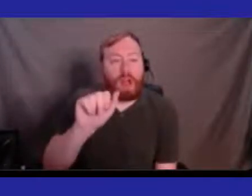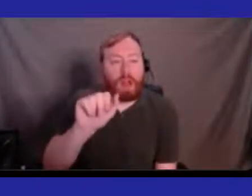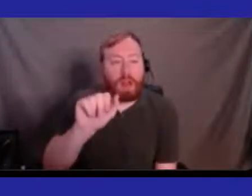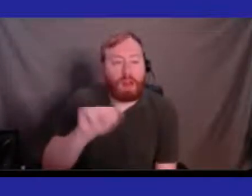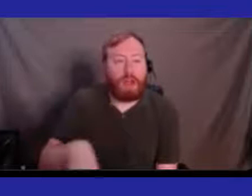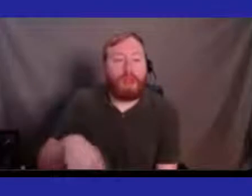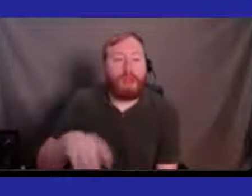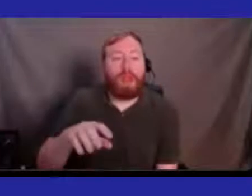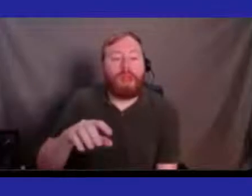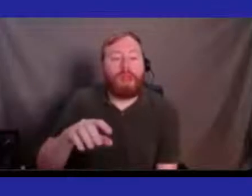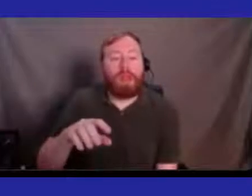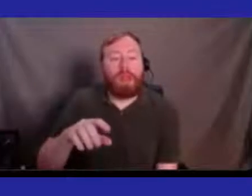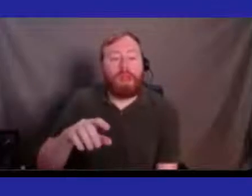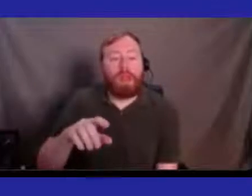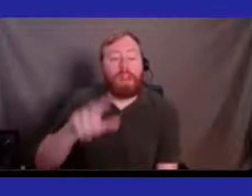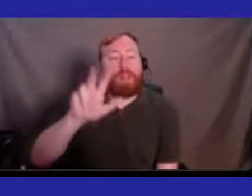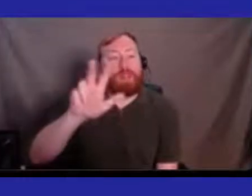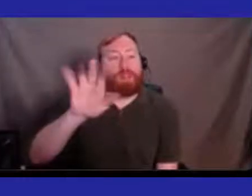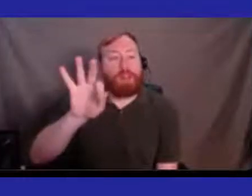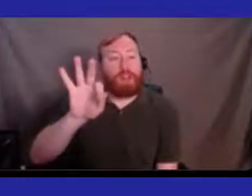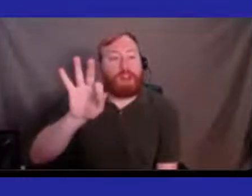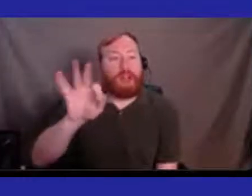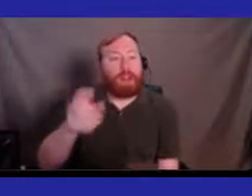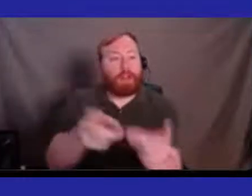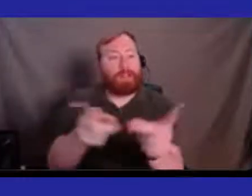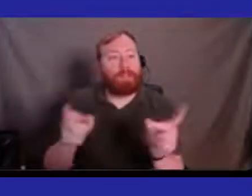City Council.